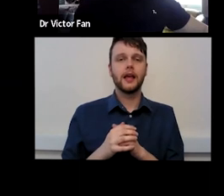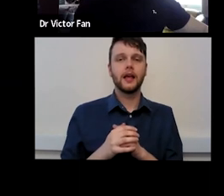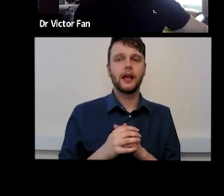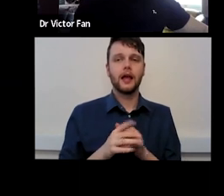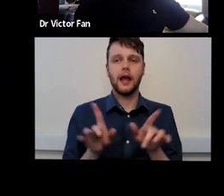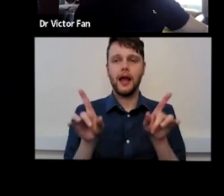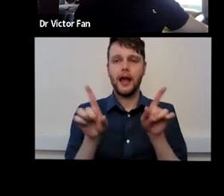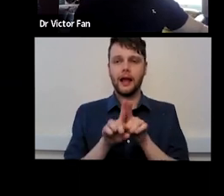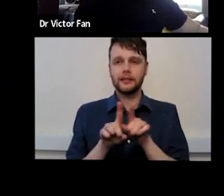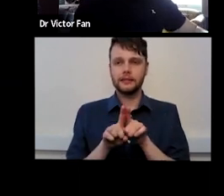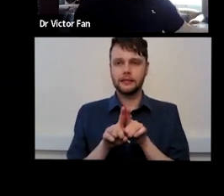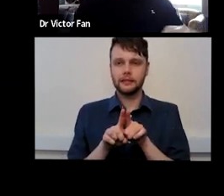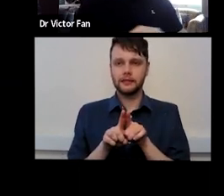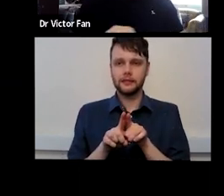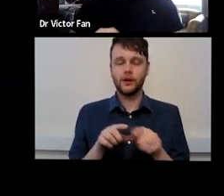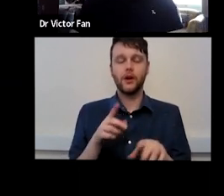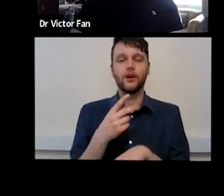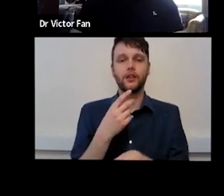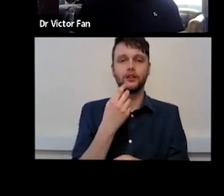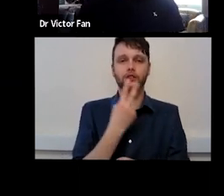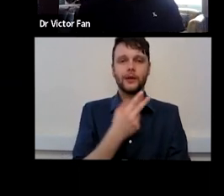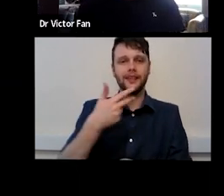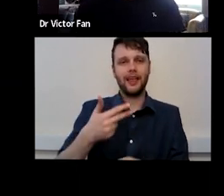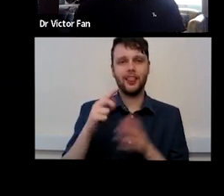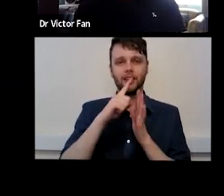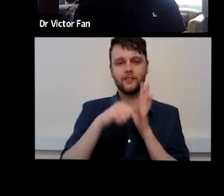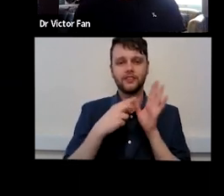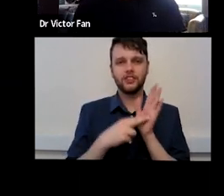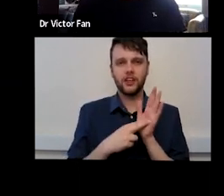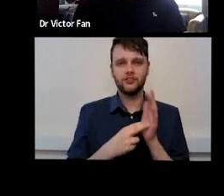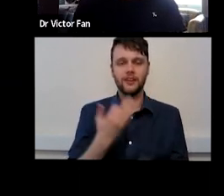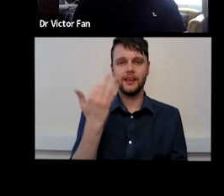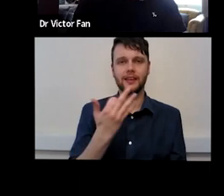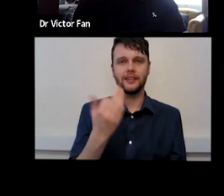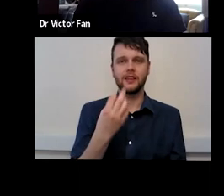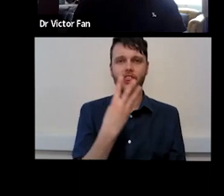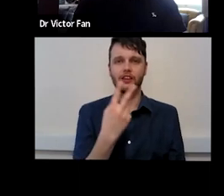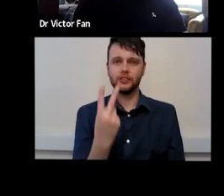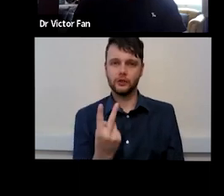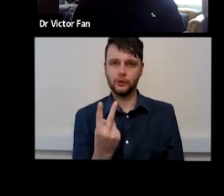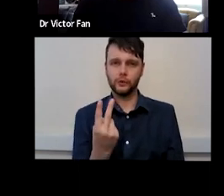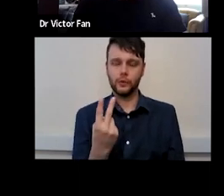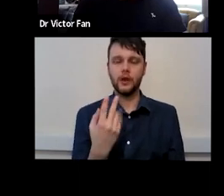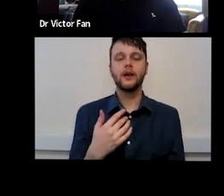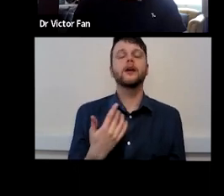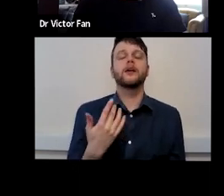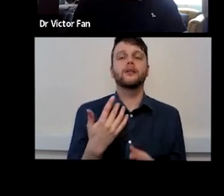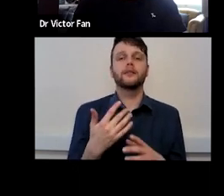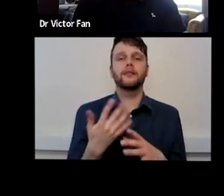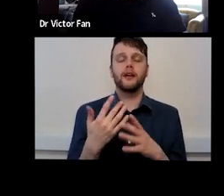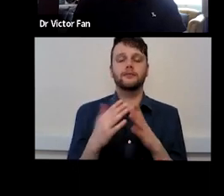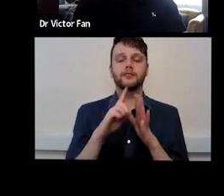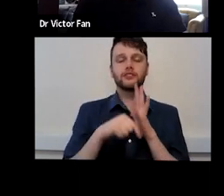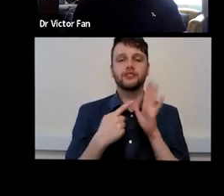on the 28th of January 1932, the Japanese military invaded